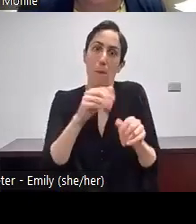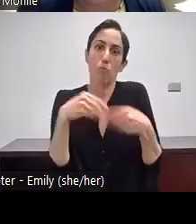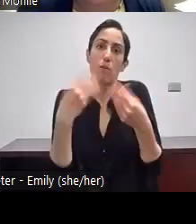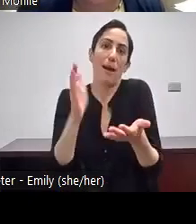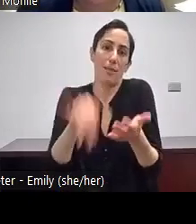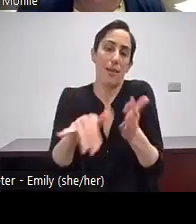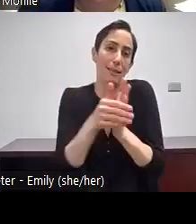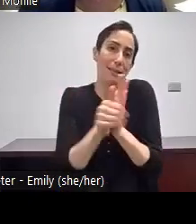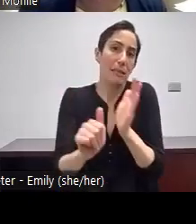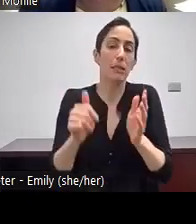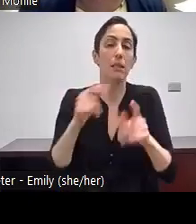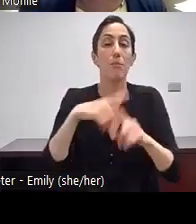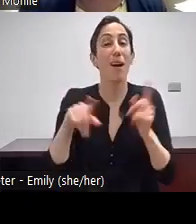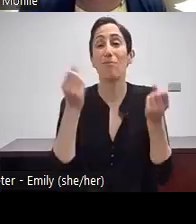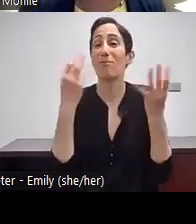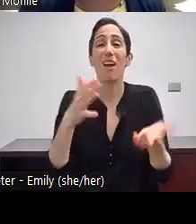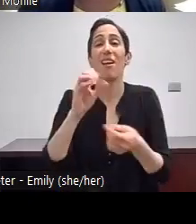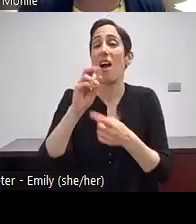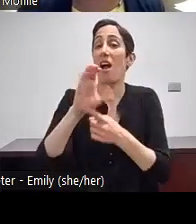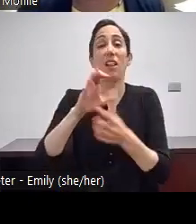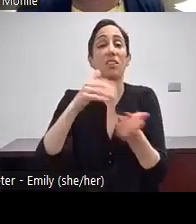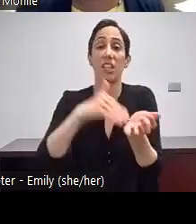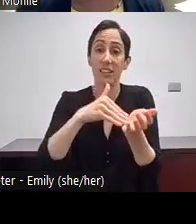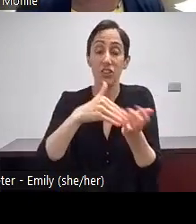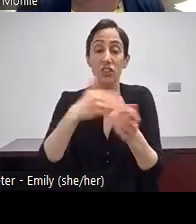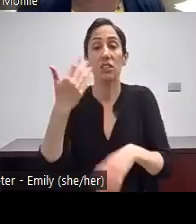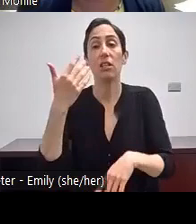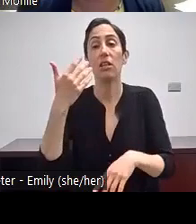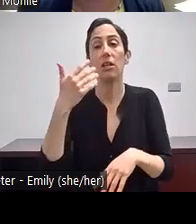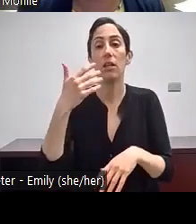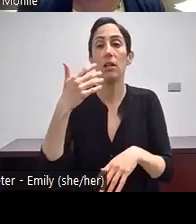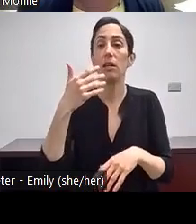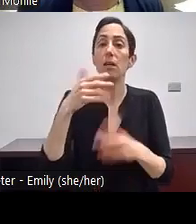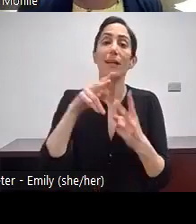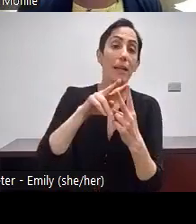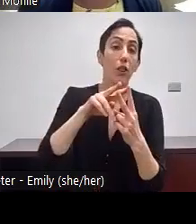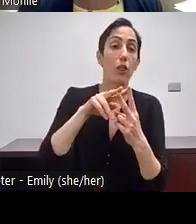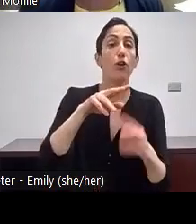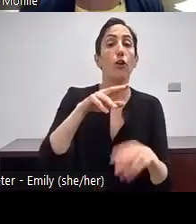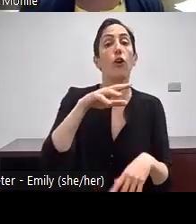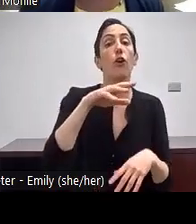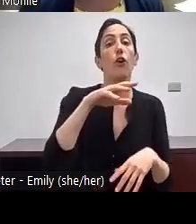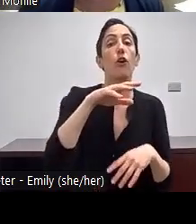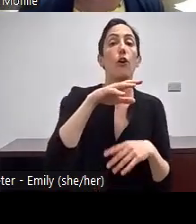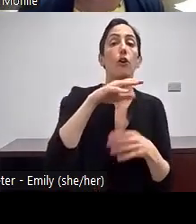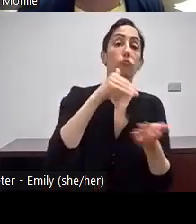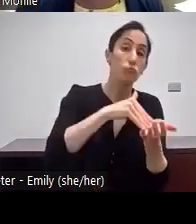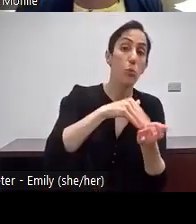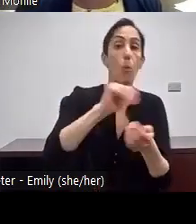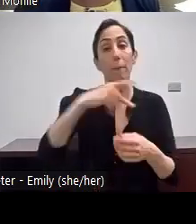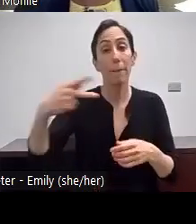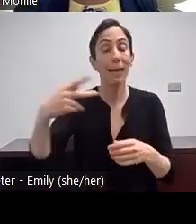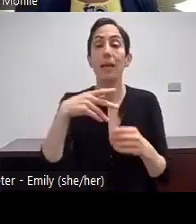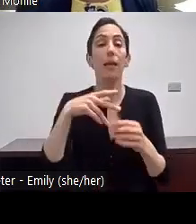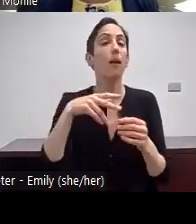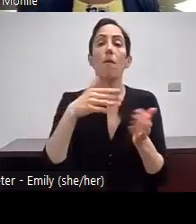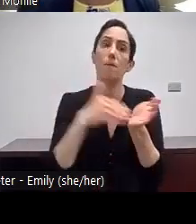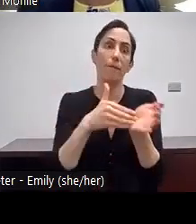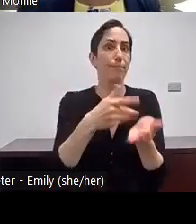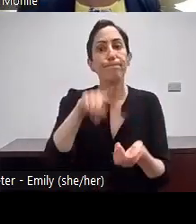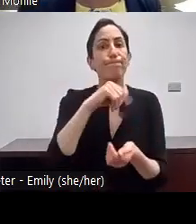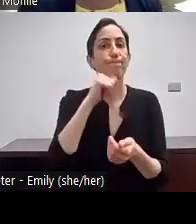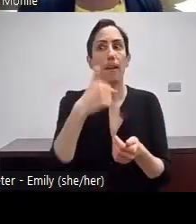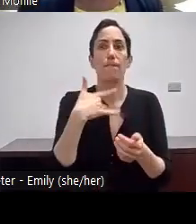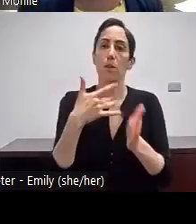oncology clinicians, both oncologists and advanced practice practitioners, don't always feel confident about helping older